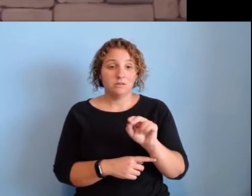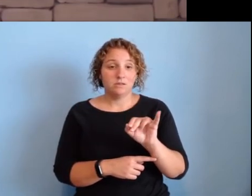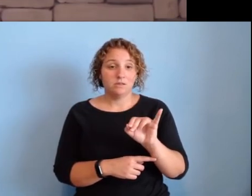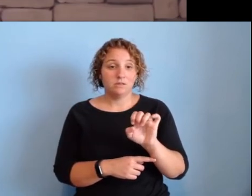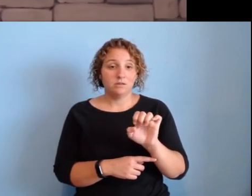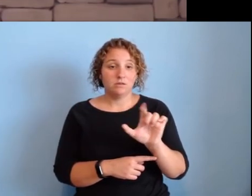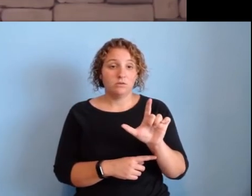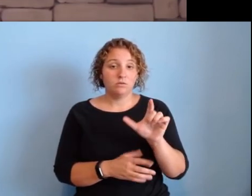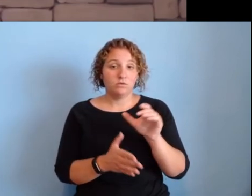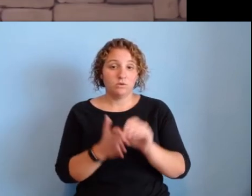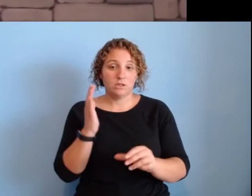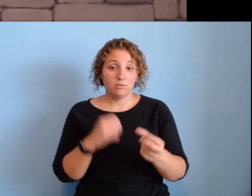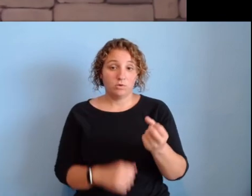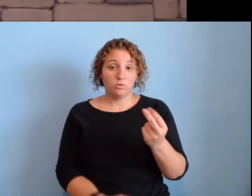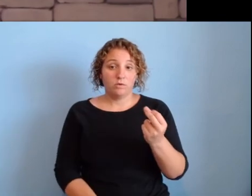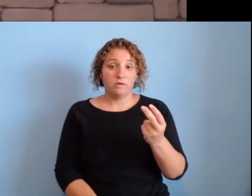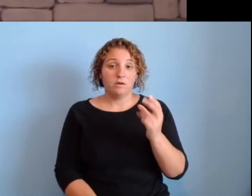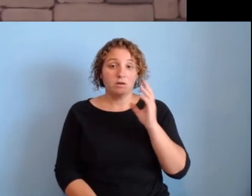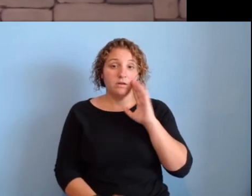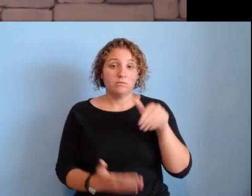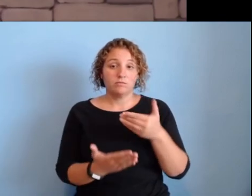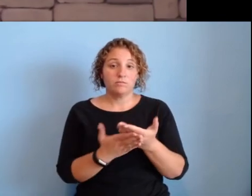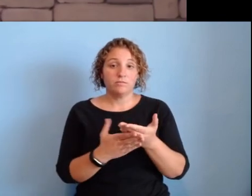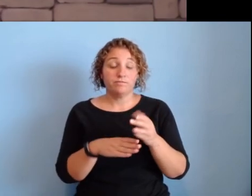This coming to an earth near you.